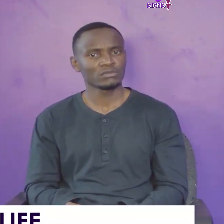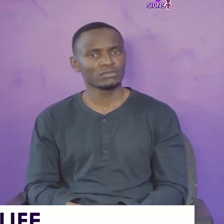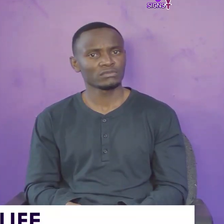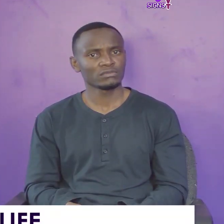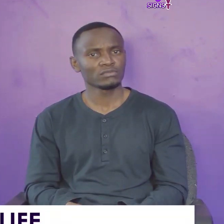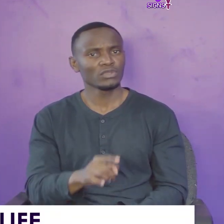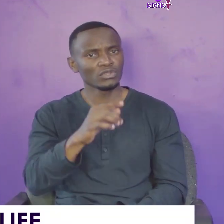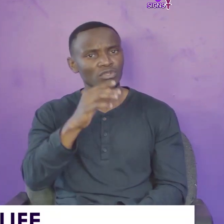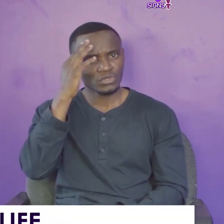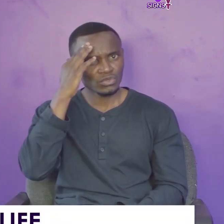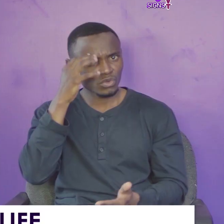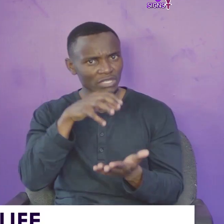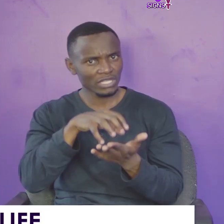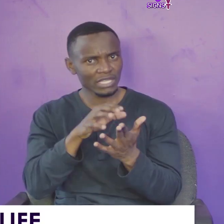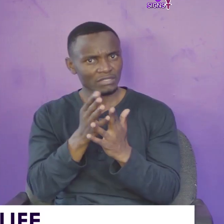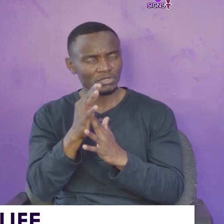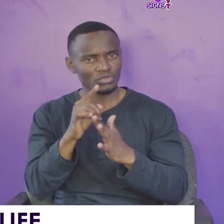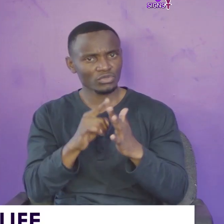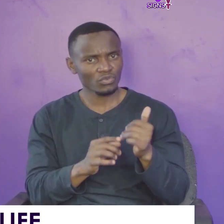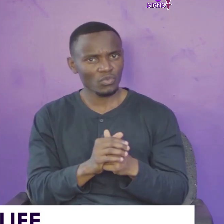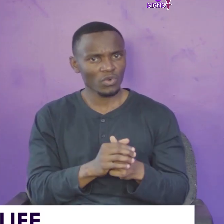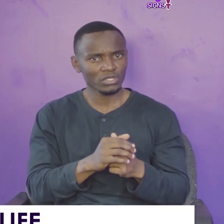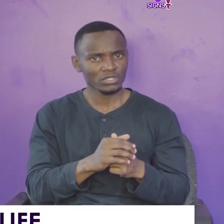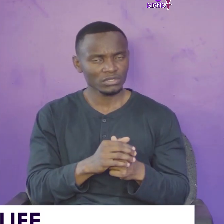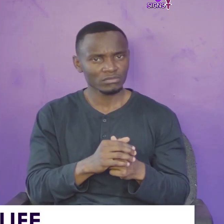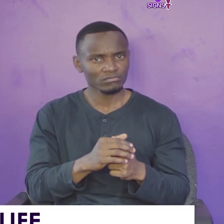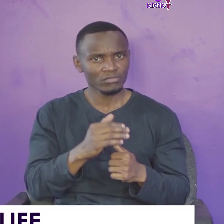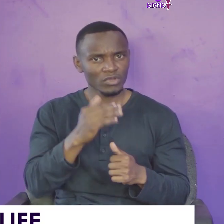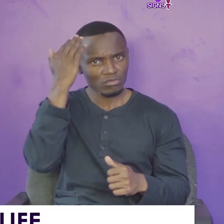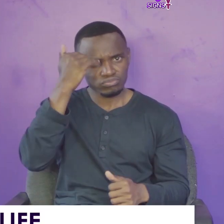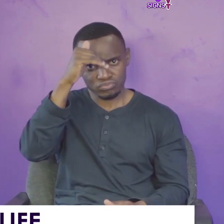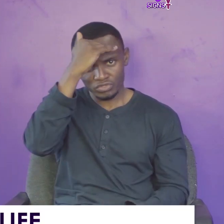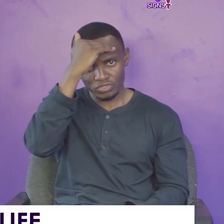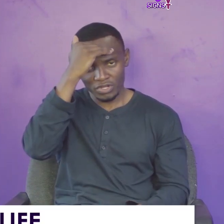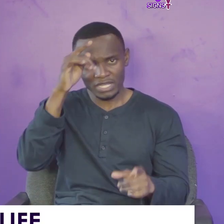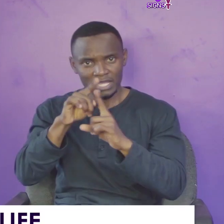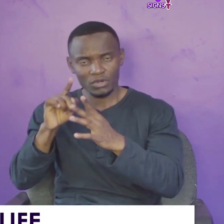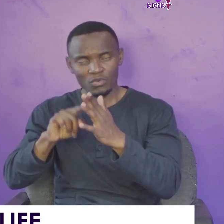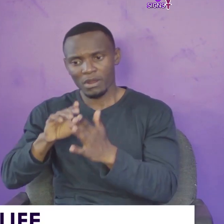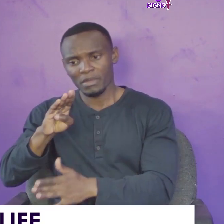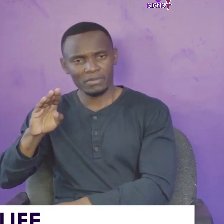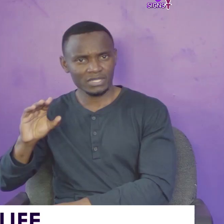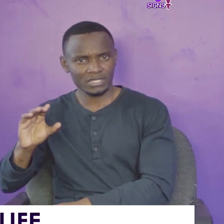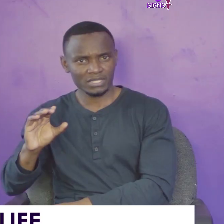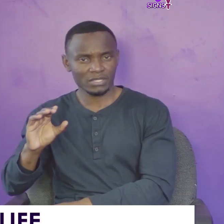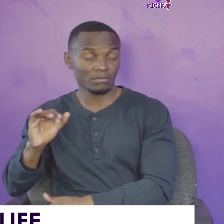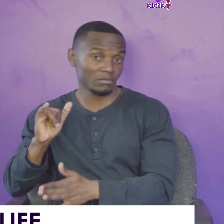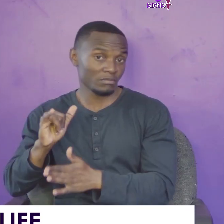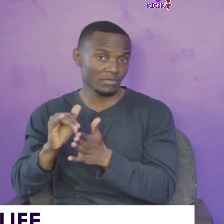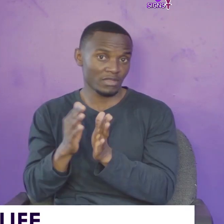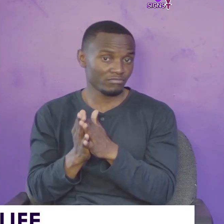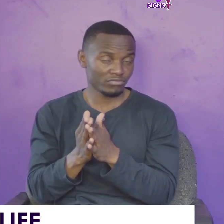case between Donald Trump and the BBC World Service? You've heard of that story? Yeah, I have heard. It's moving round.